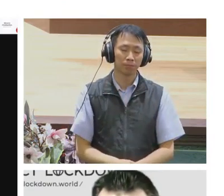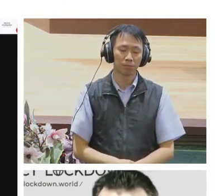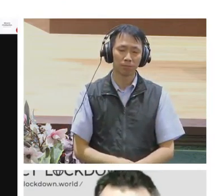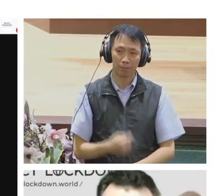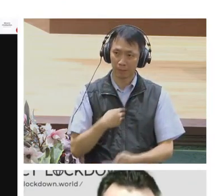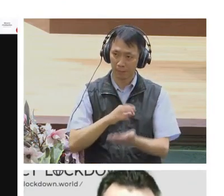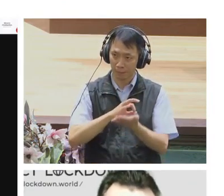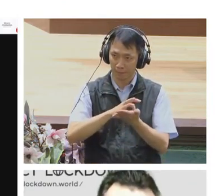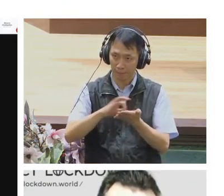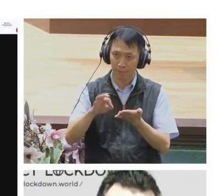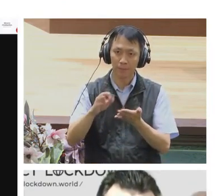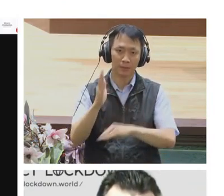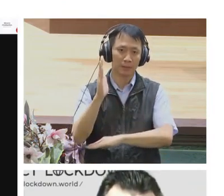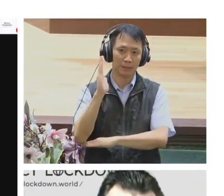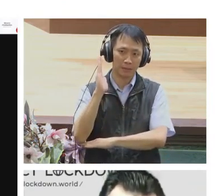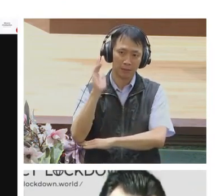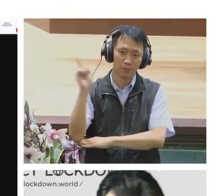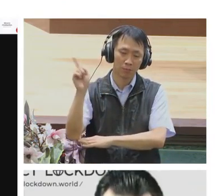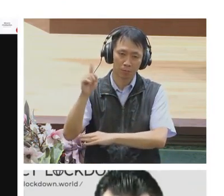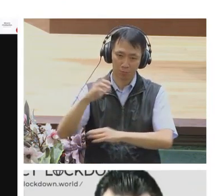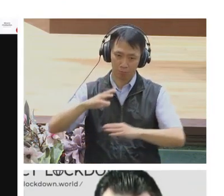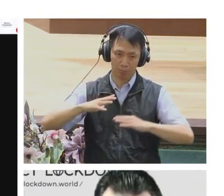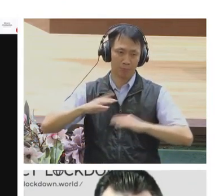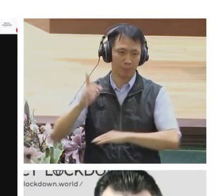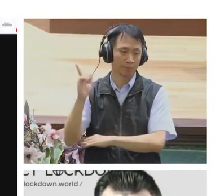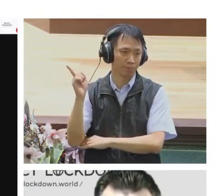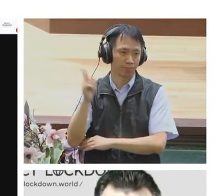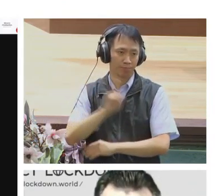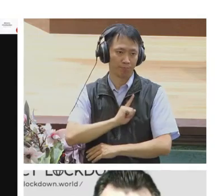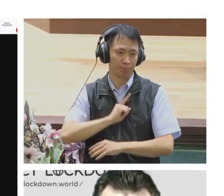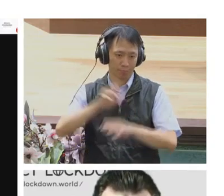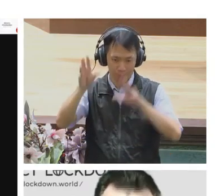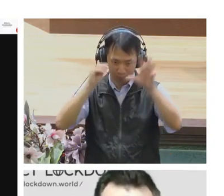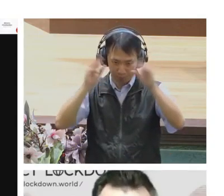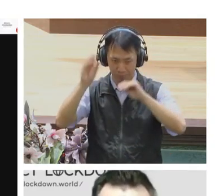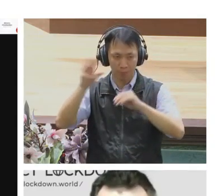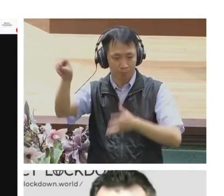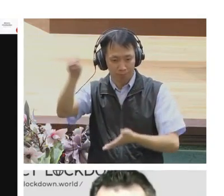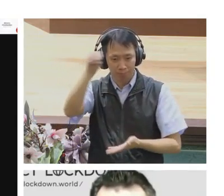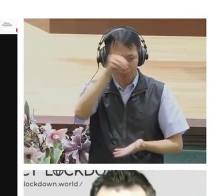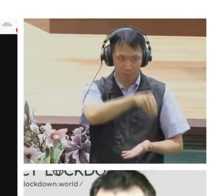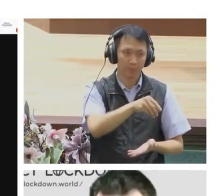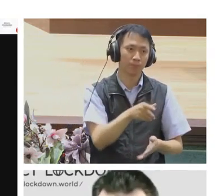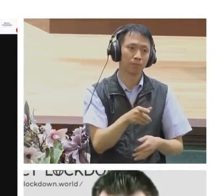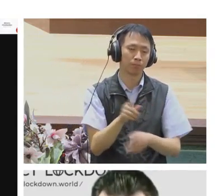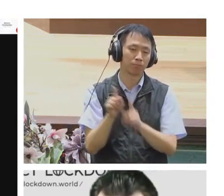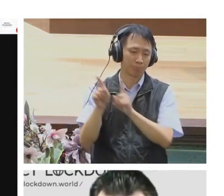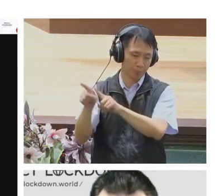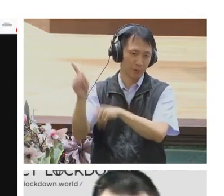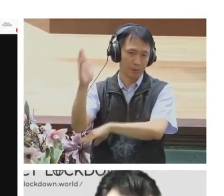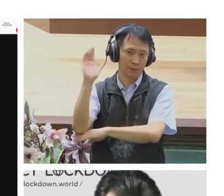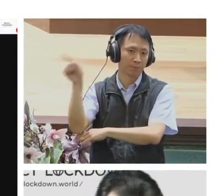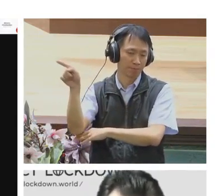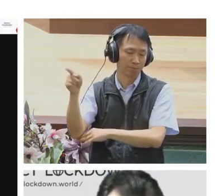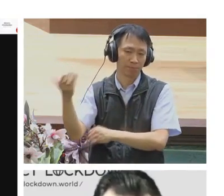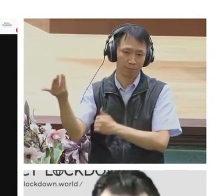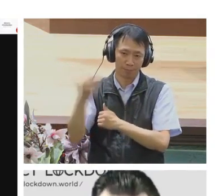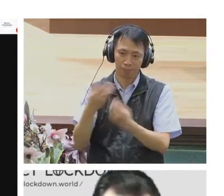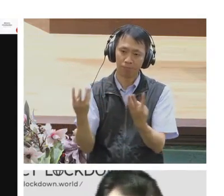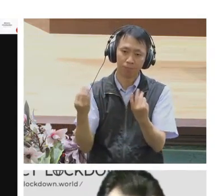stick to that because whatever it is the official narrative. So it is the way to hold governments accountable is